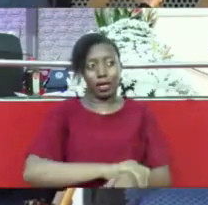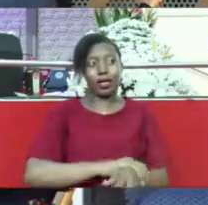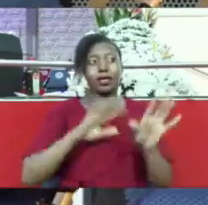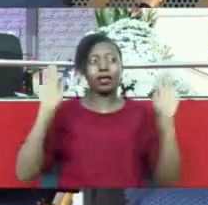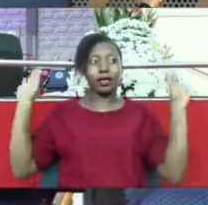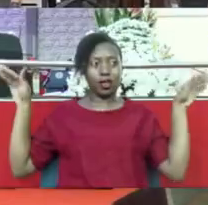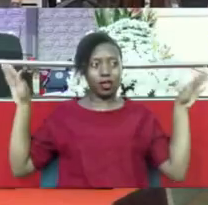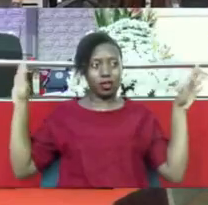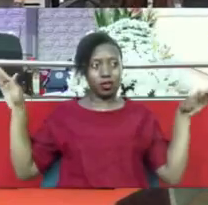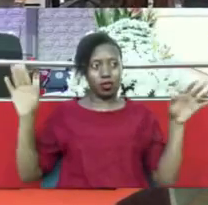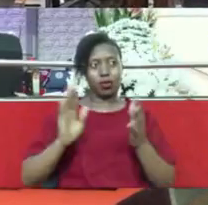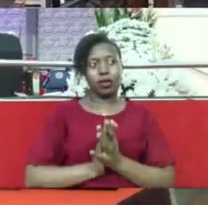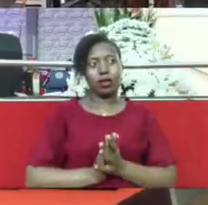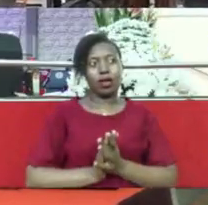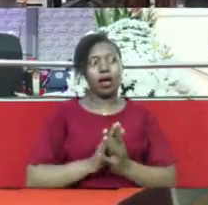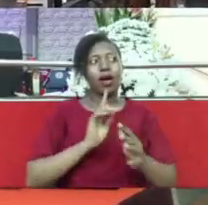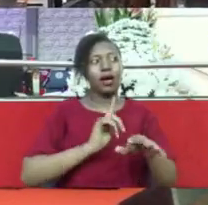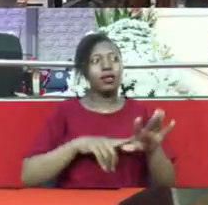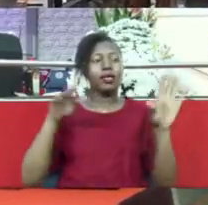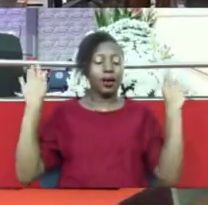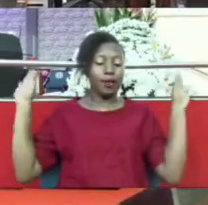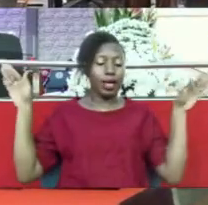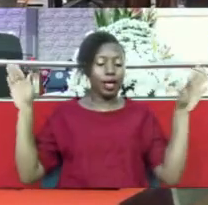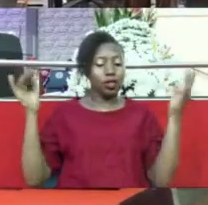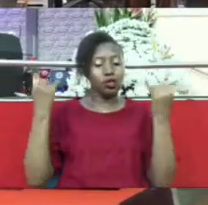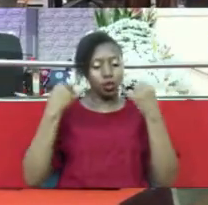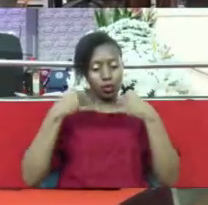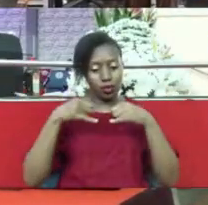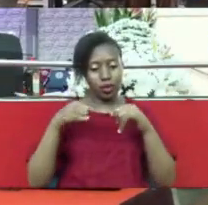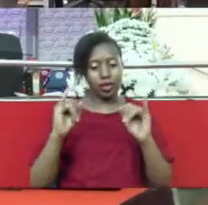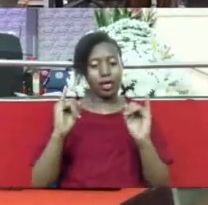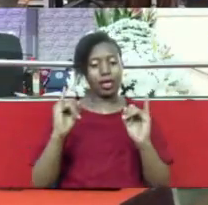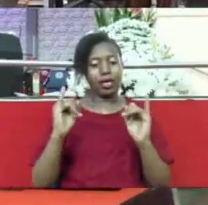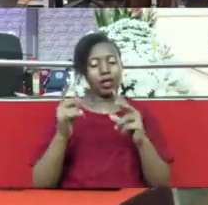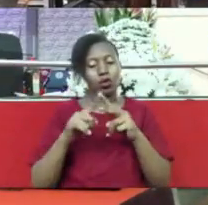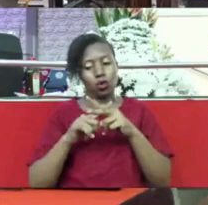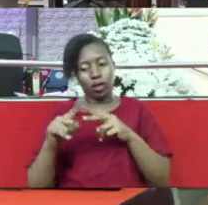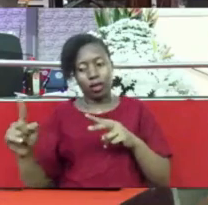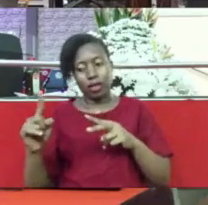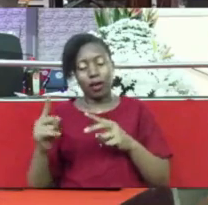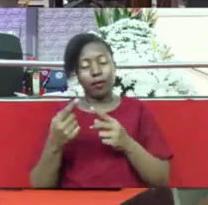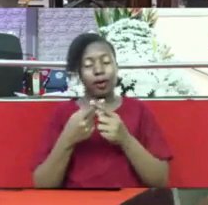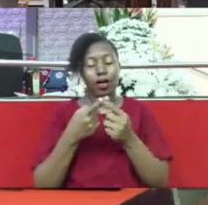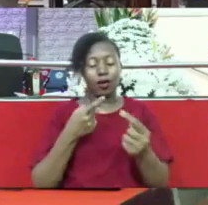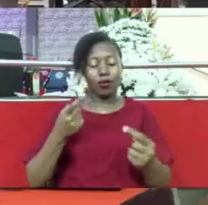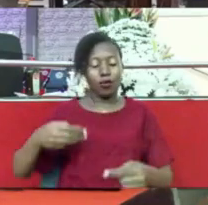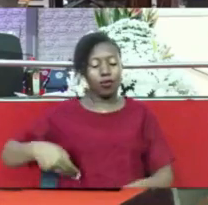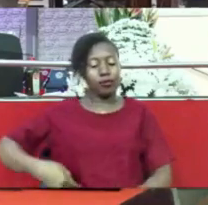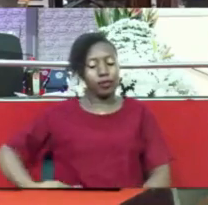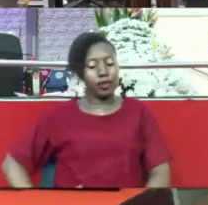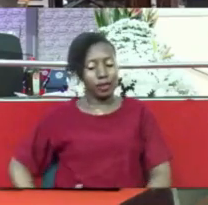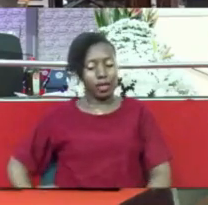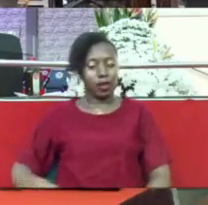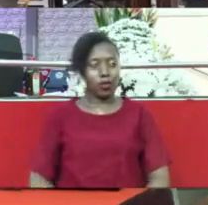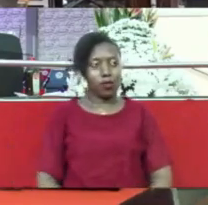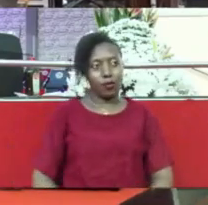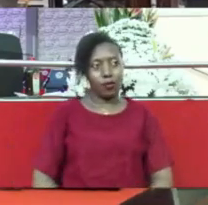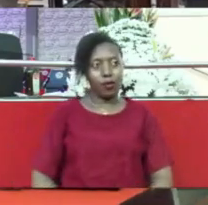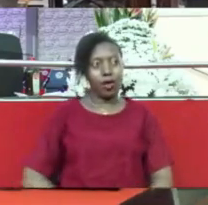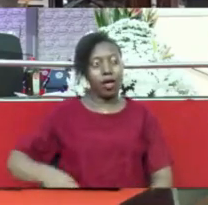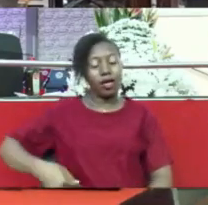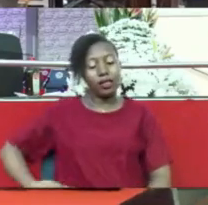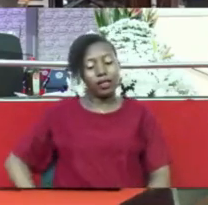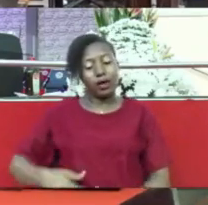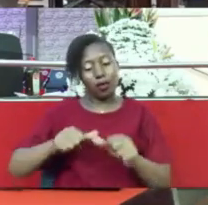the angel was trying to get himself relieved from him. Wakati malaika alijaribu kumuondokea yeye. But Jacob continued to hold him.